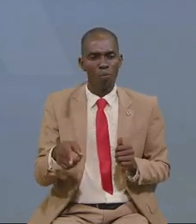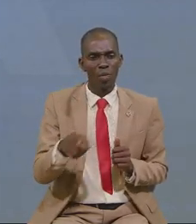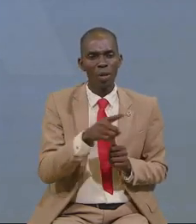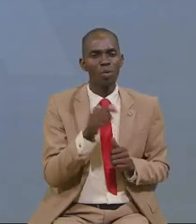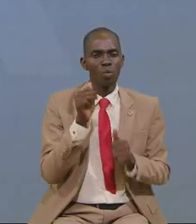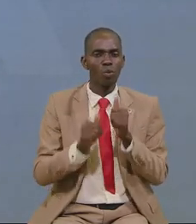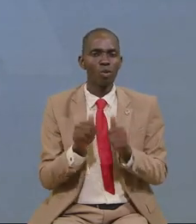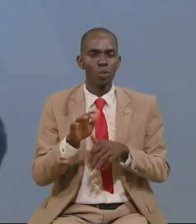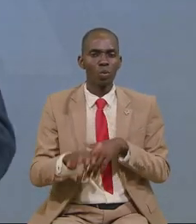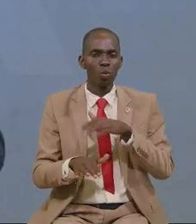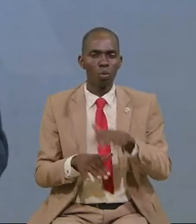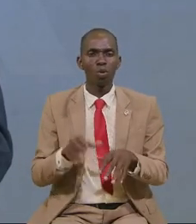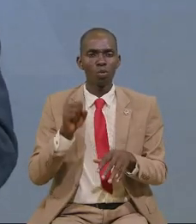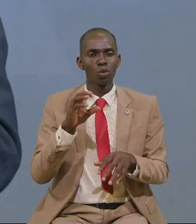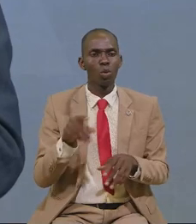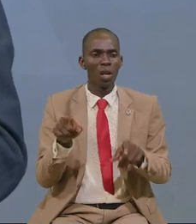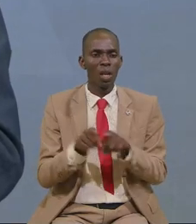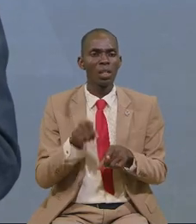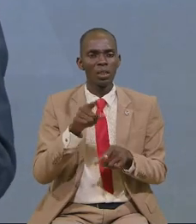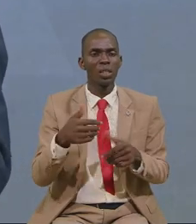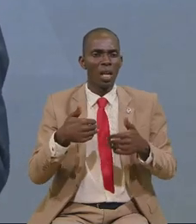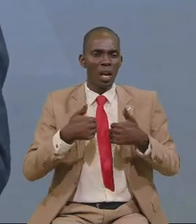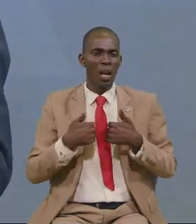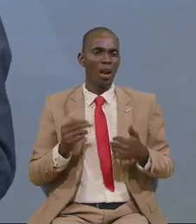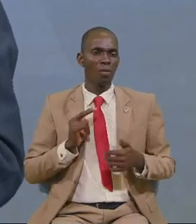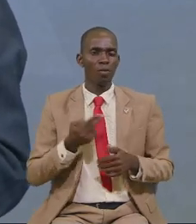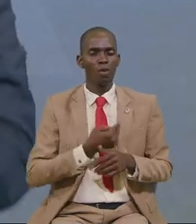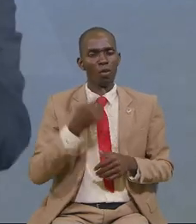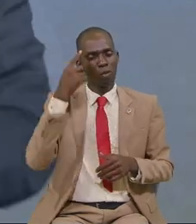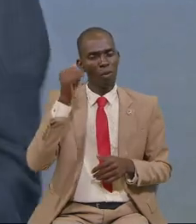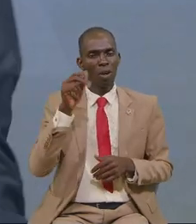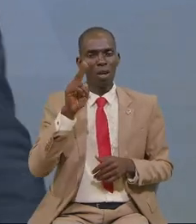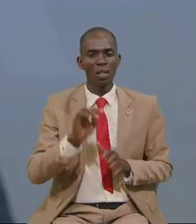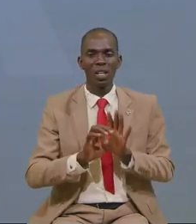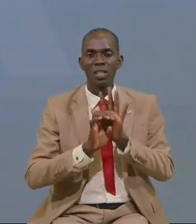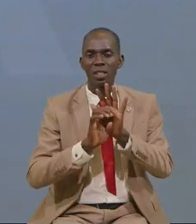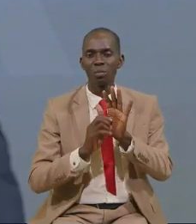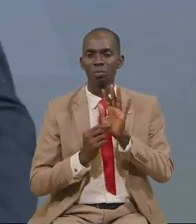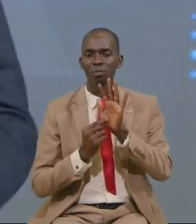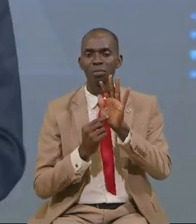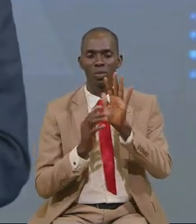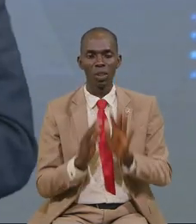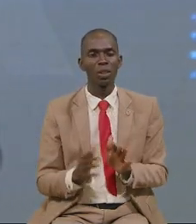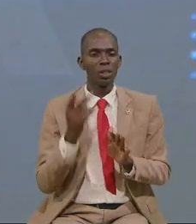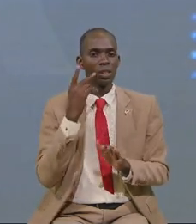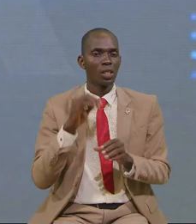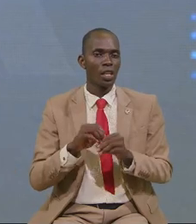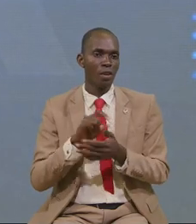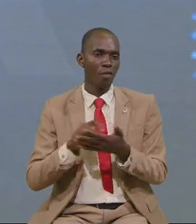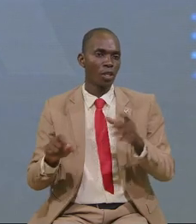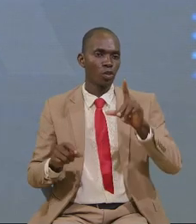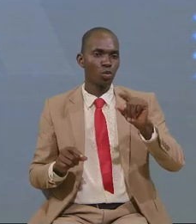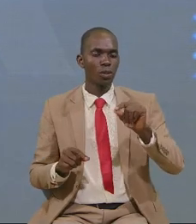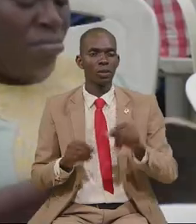so as ye have us for an example. Look at verse 20. In verse 20,